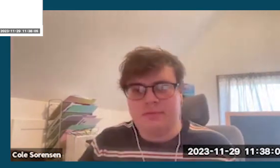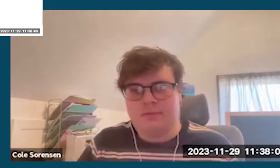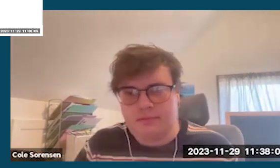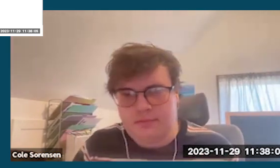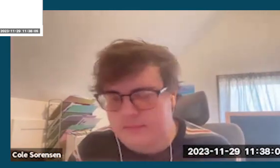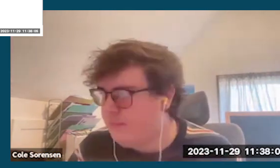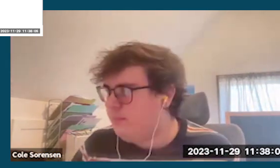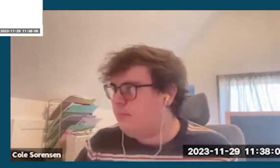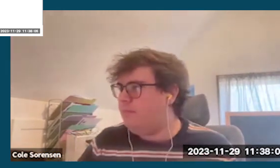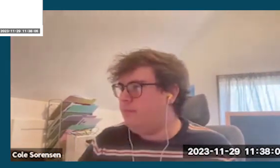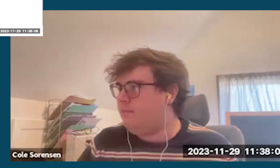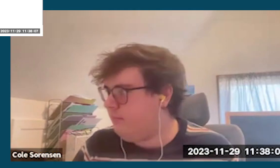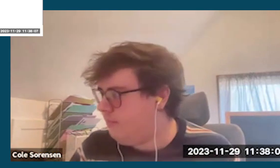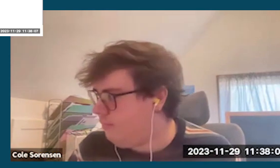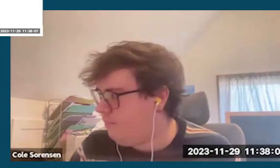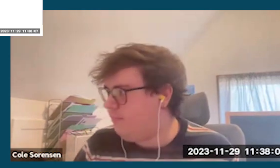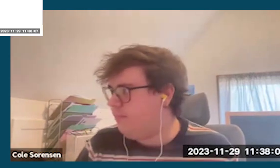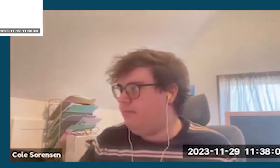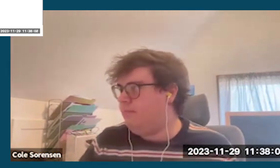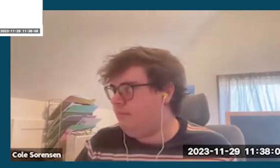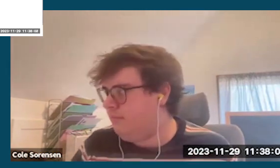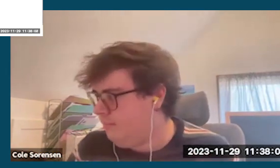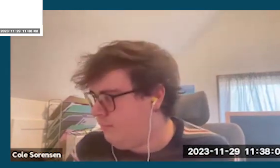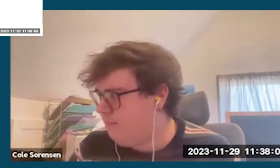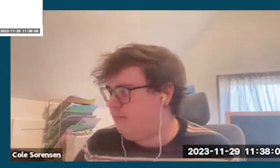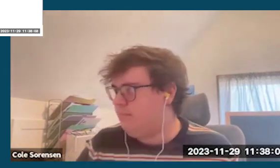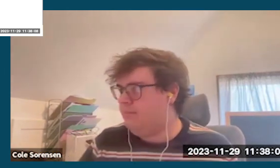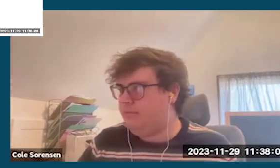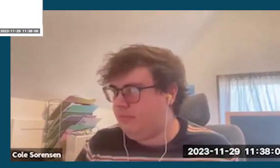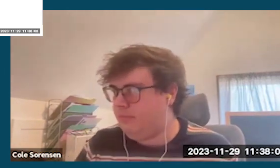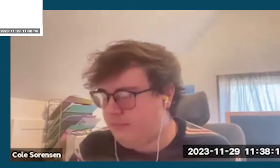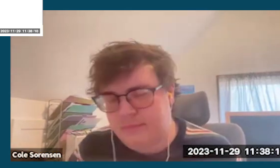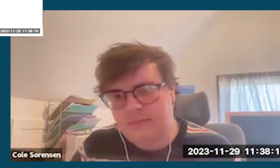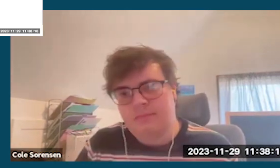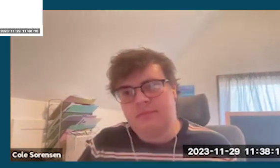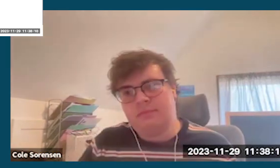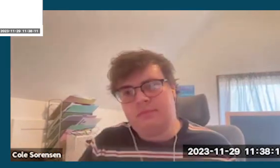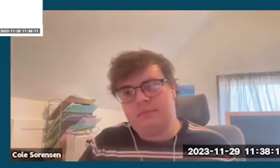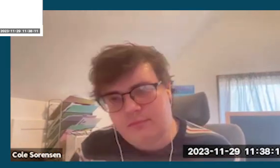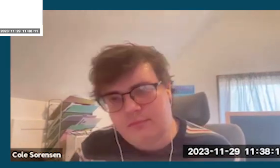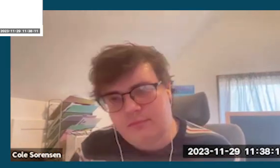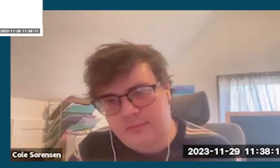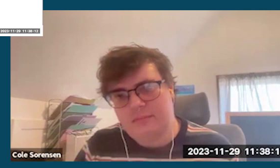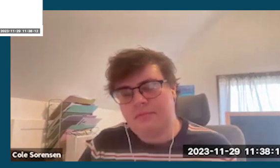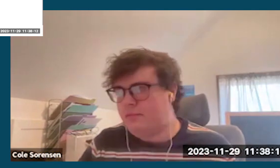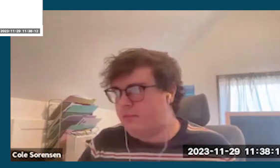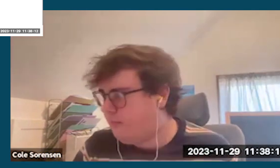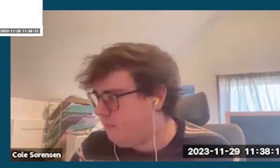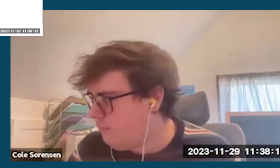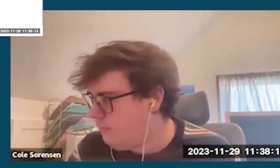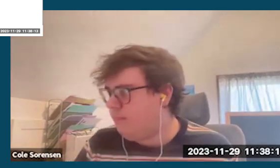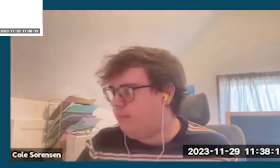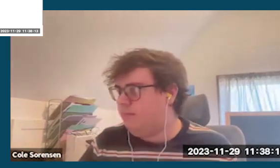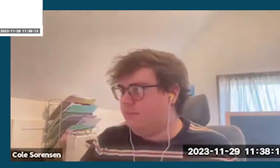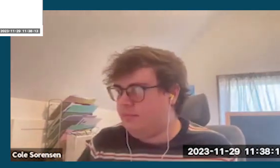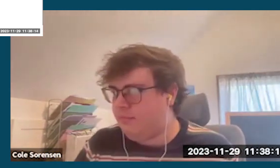hang up on me then, when the only way I can make an appointment is by calling the clinic. This can present a major